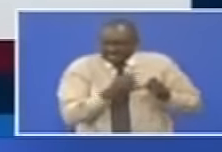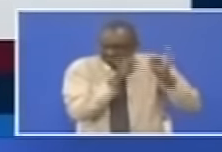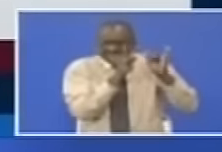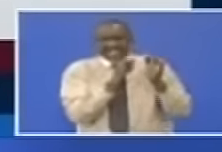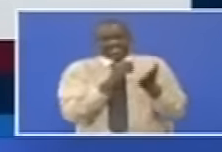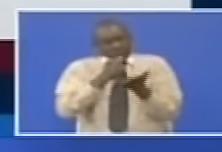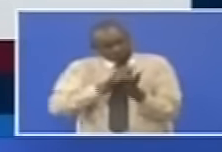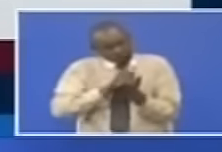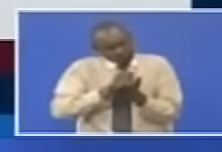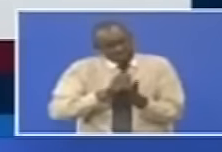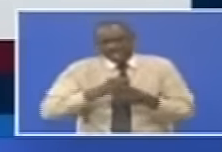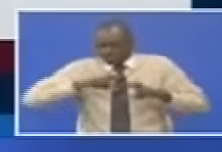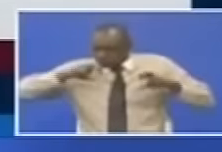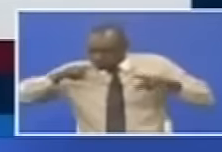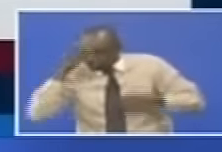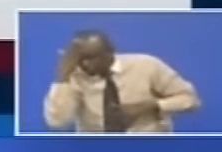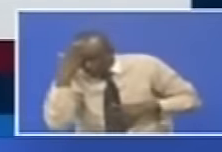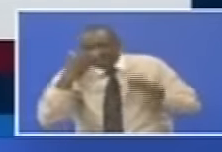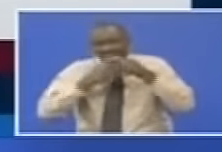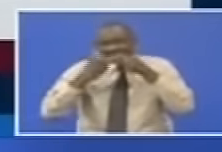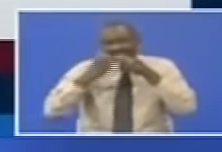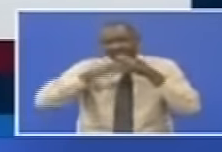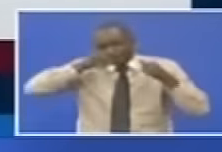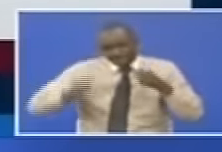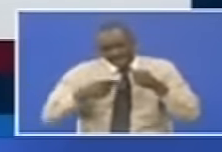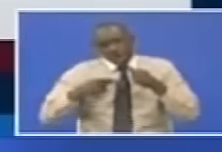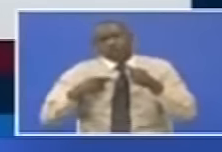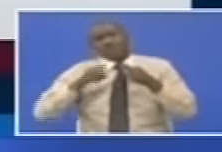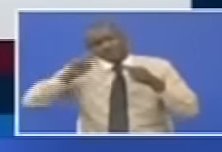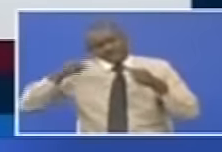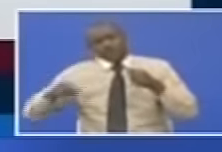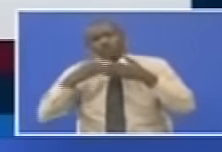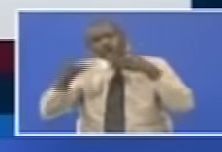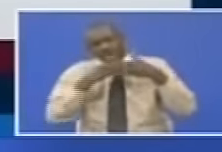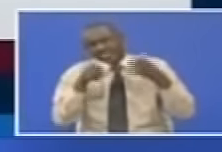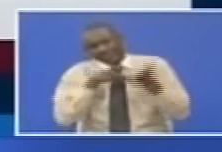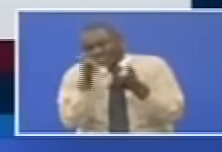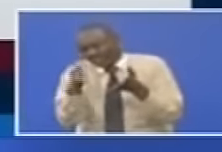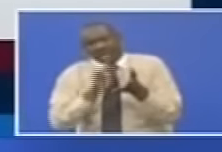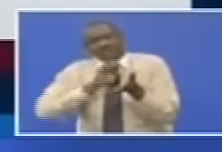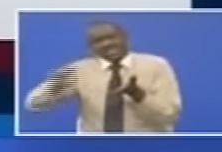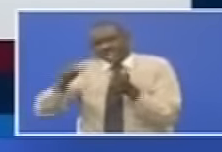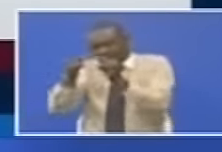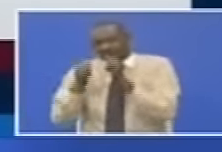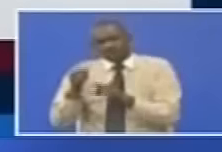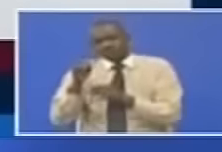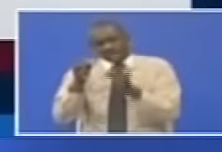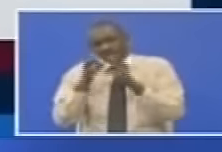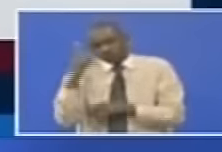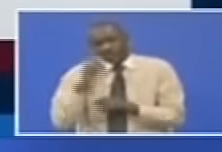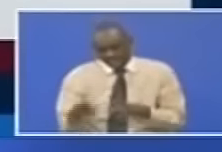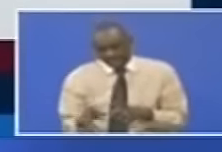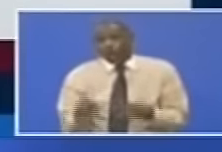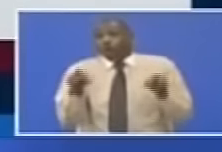international forensic audit to track whereabouts of $909 million that were not paid in the consolidated fund. He also